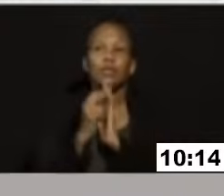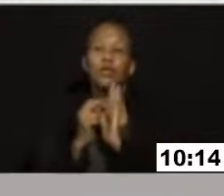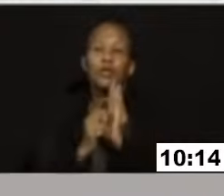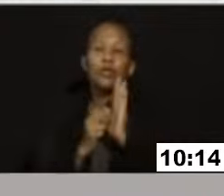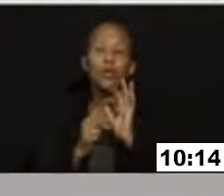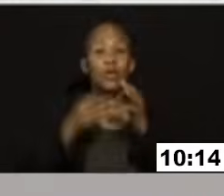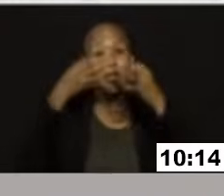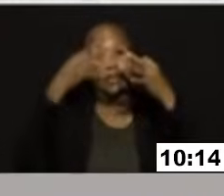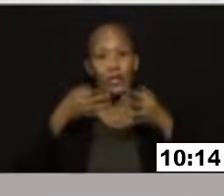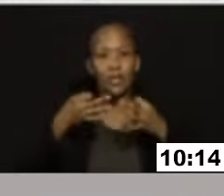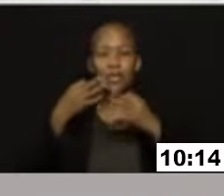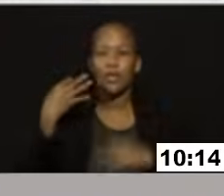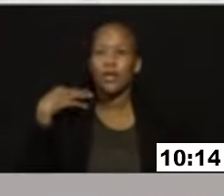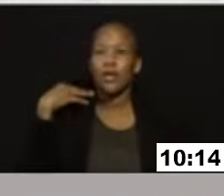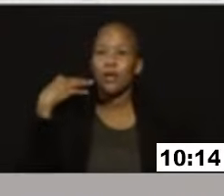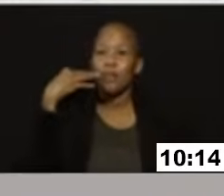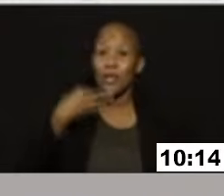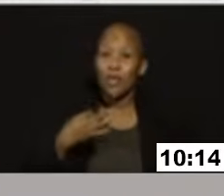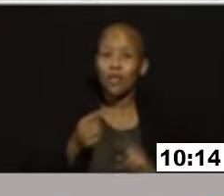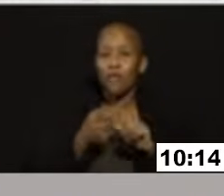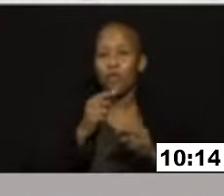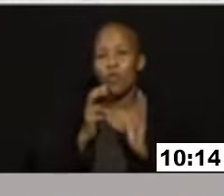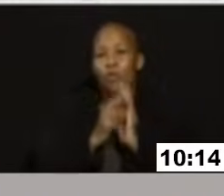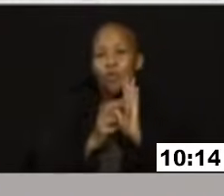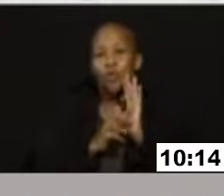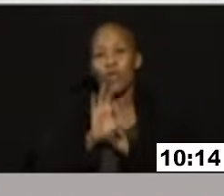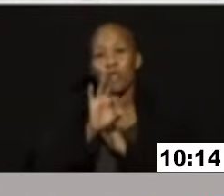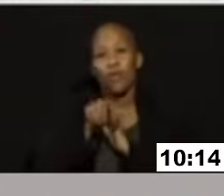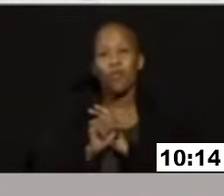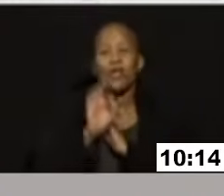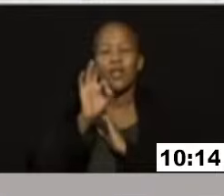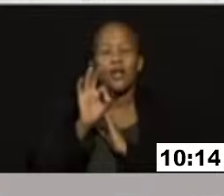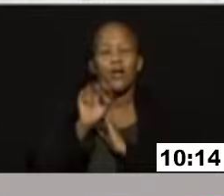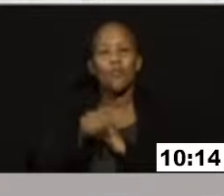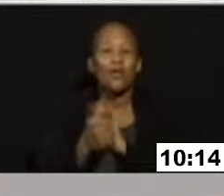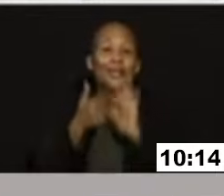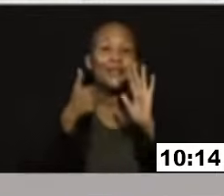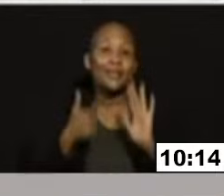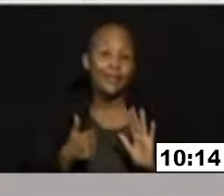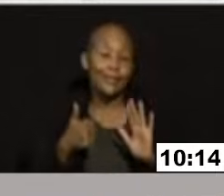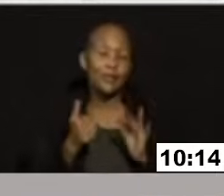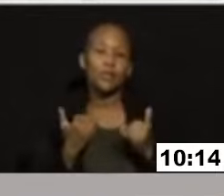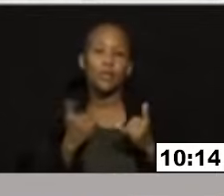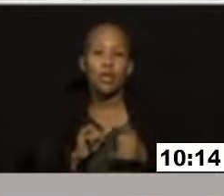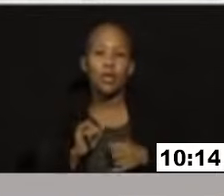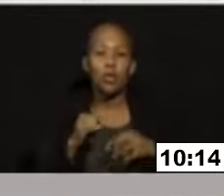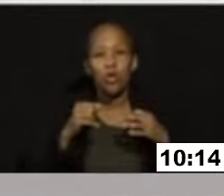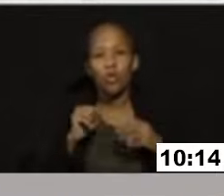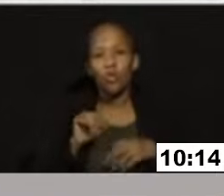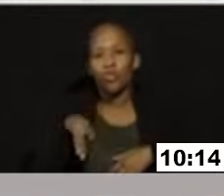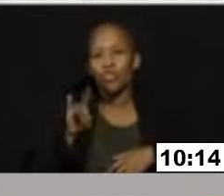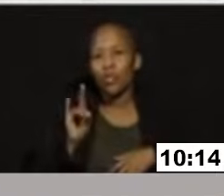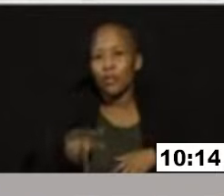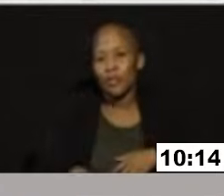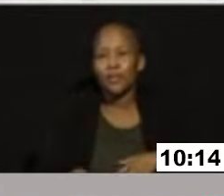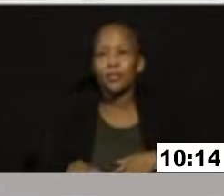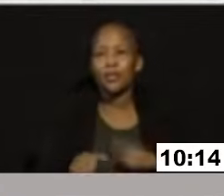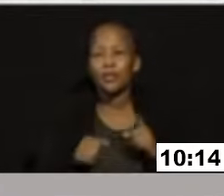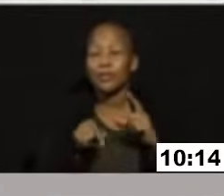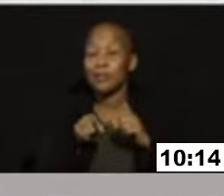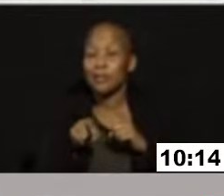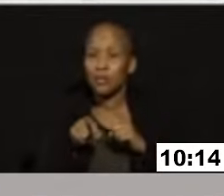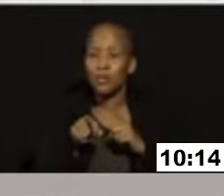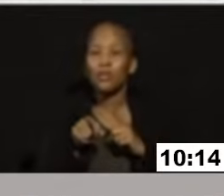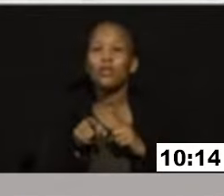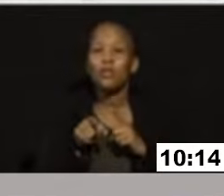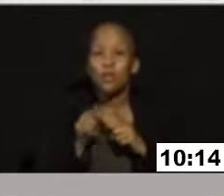an application contemplated in Rule 3.3.6, the chairperson may, in her discretion and on such terms and